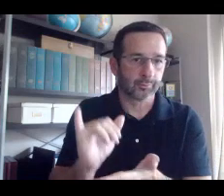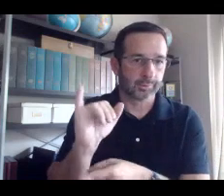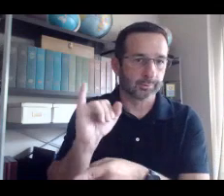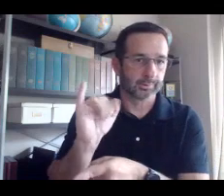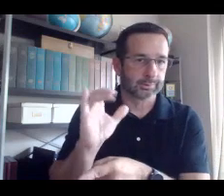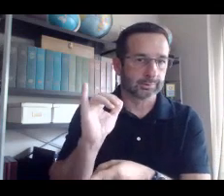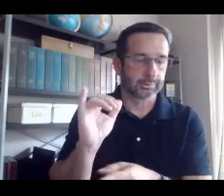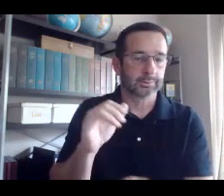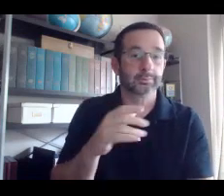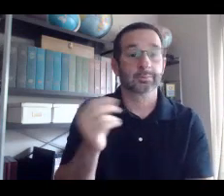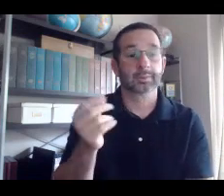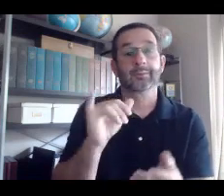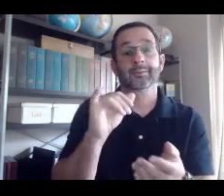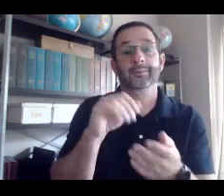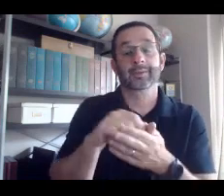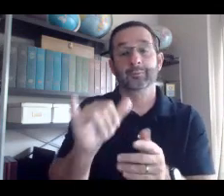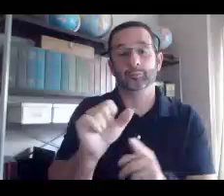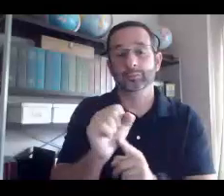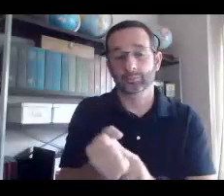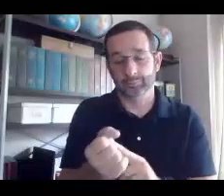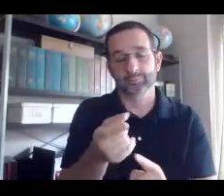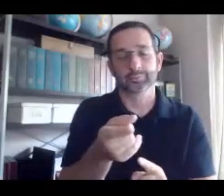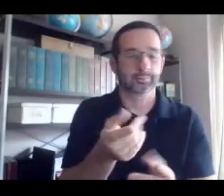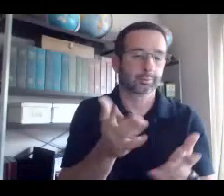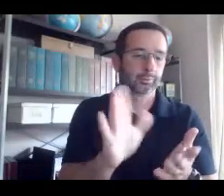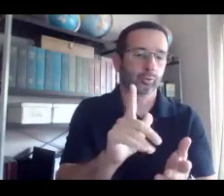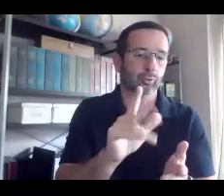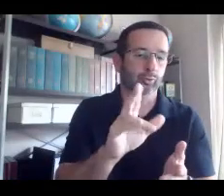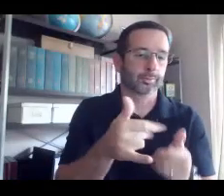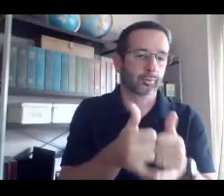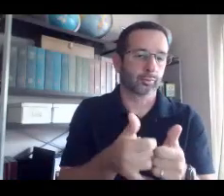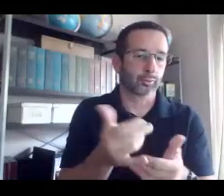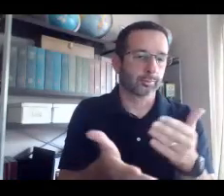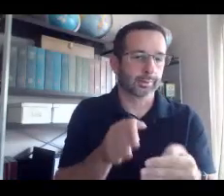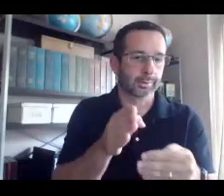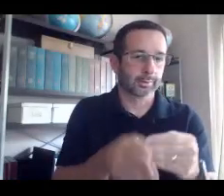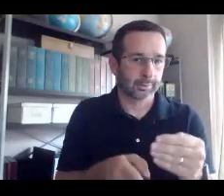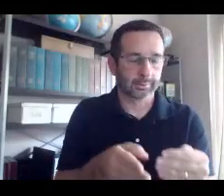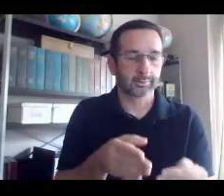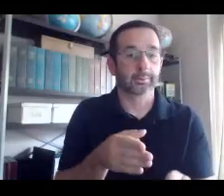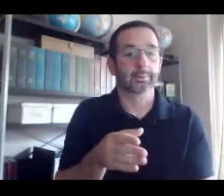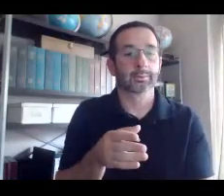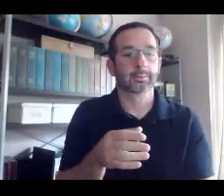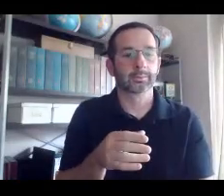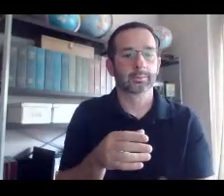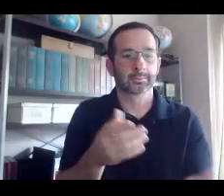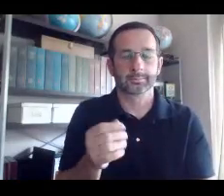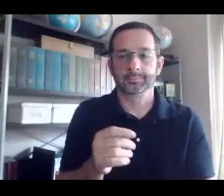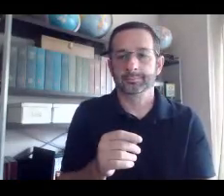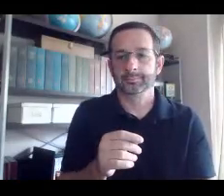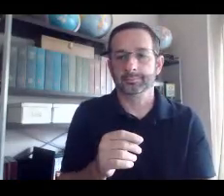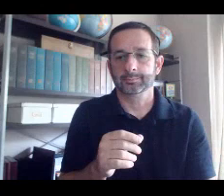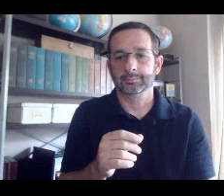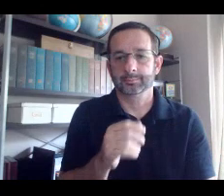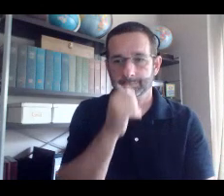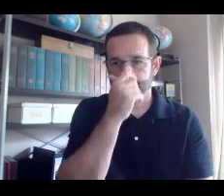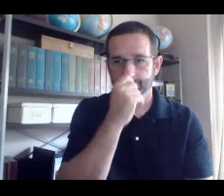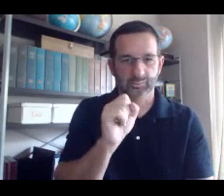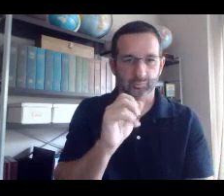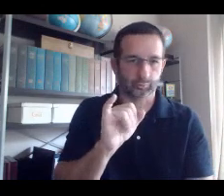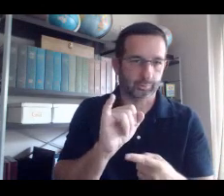is possible that it will not be approved by the IC. And in those situations, your LRP award may be